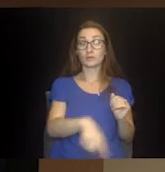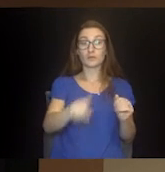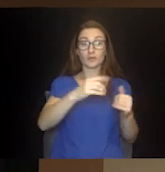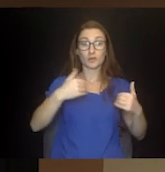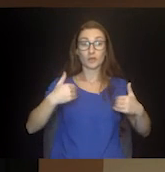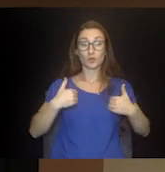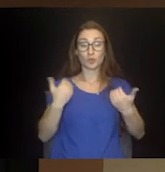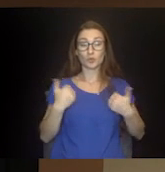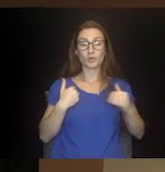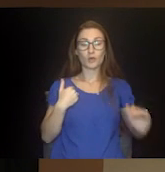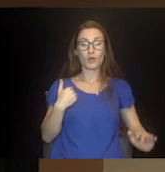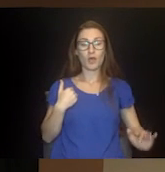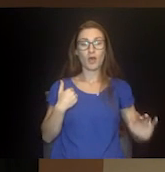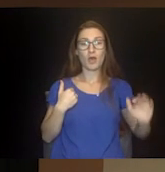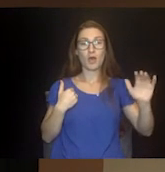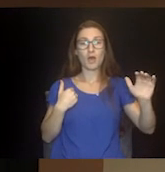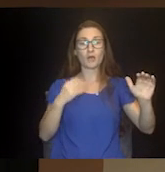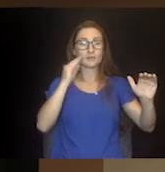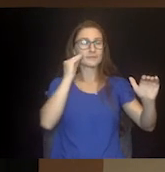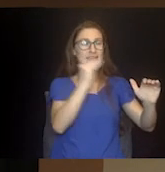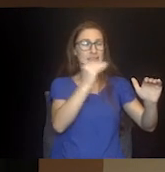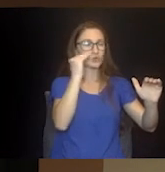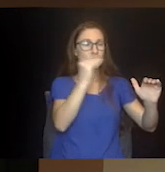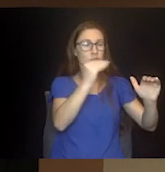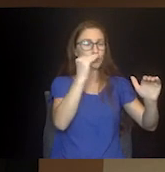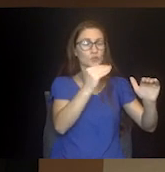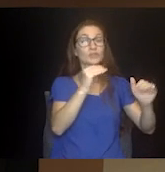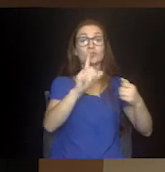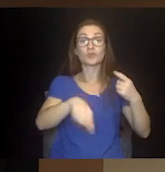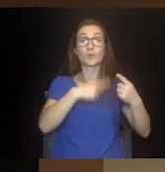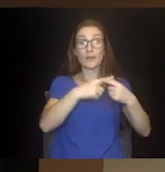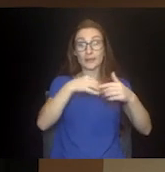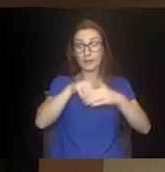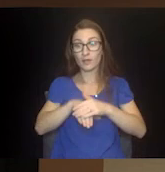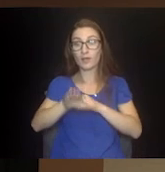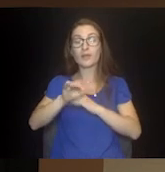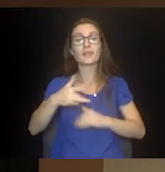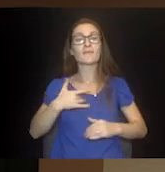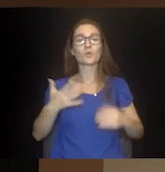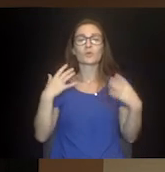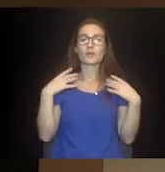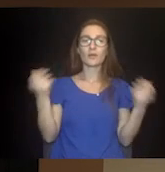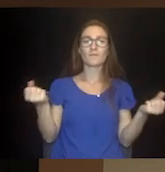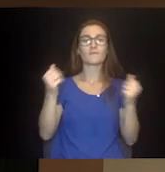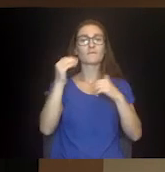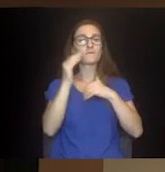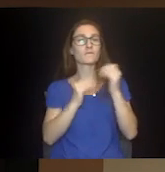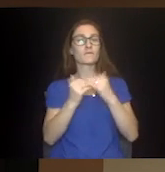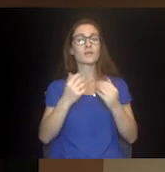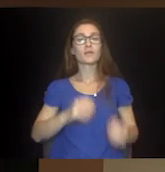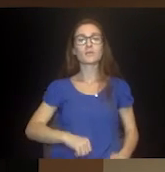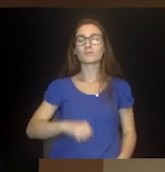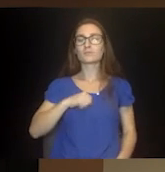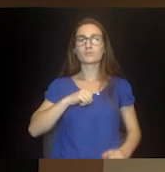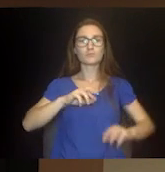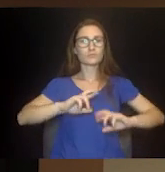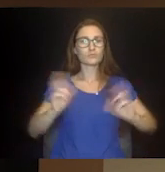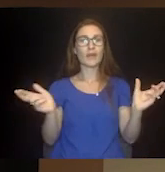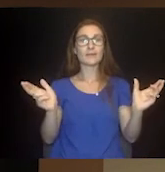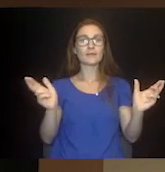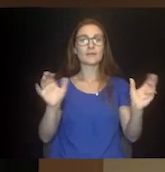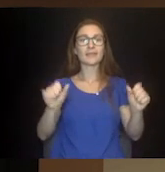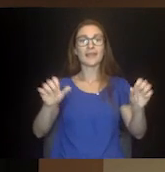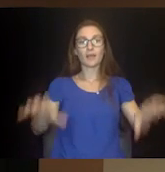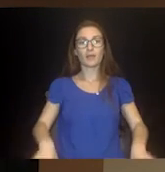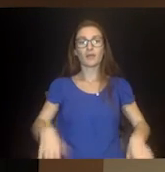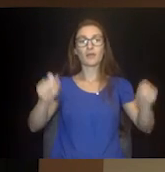let's teach the ones that are coming up so that by the time they get here, they will feel confident, they'll be brave to do all the things